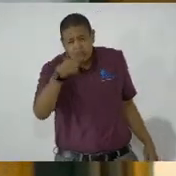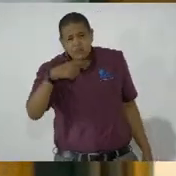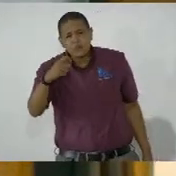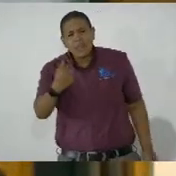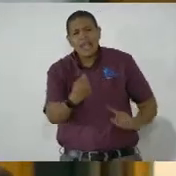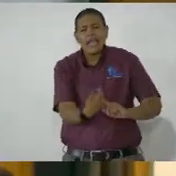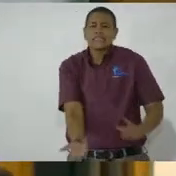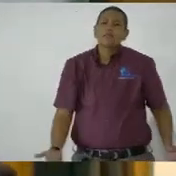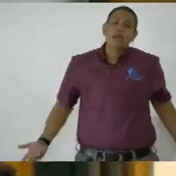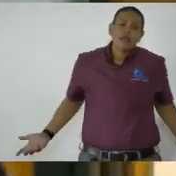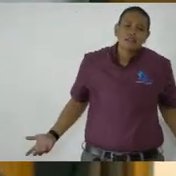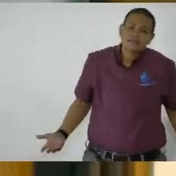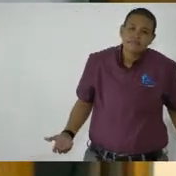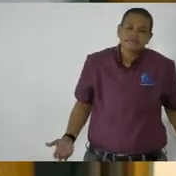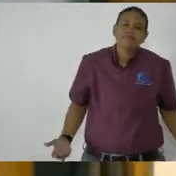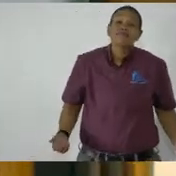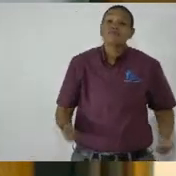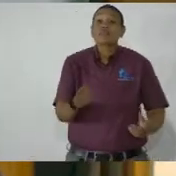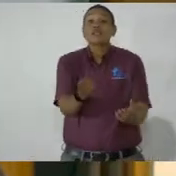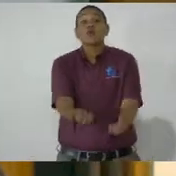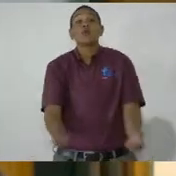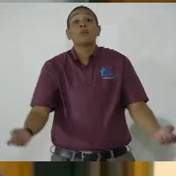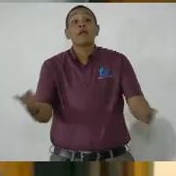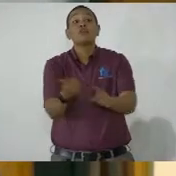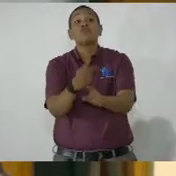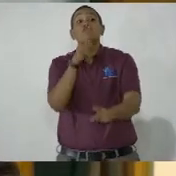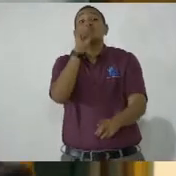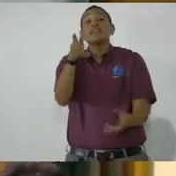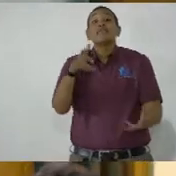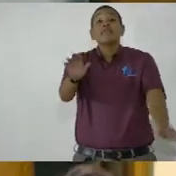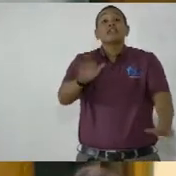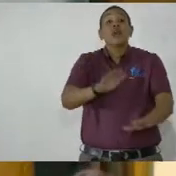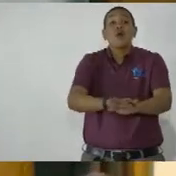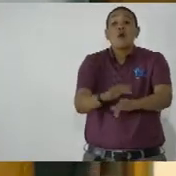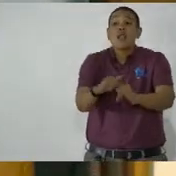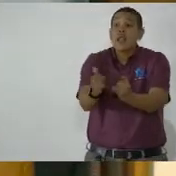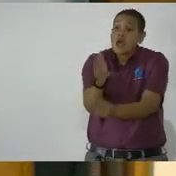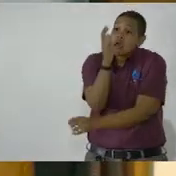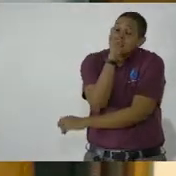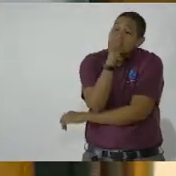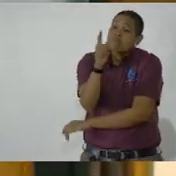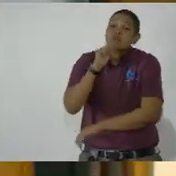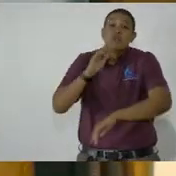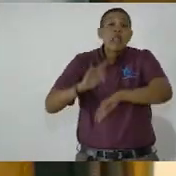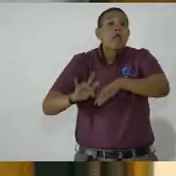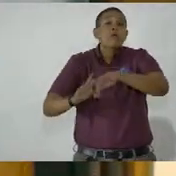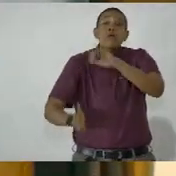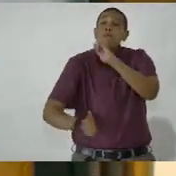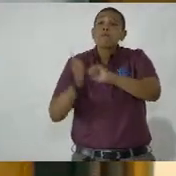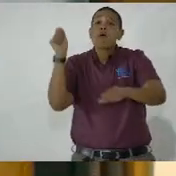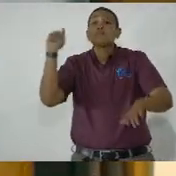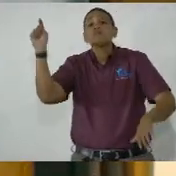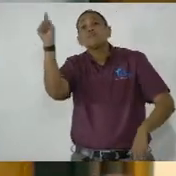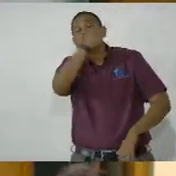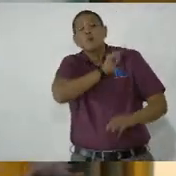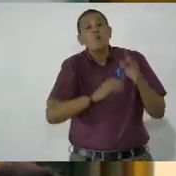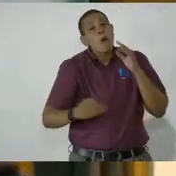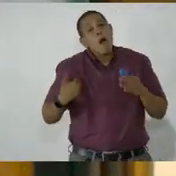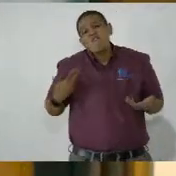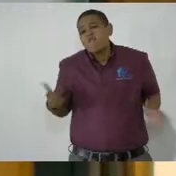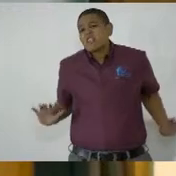it. Equipment to facilitate virtual hearings is available in most courtrooms at the Supreme